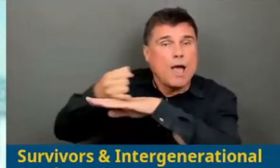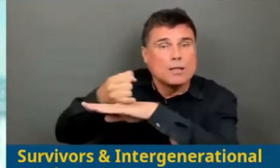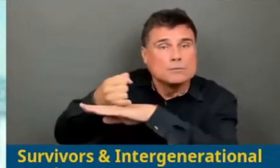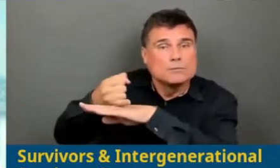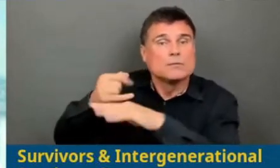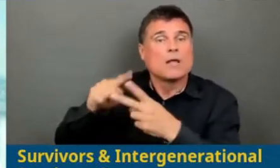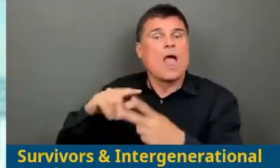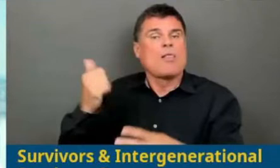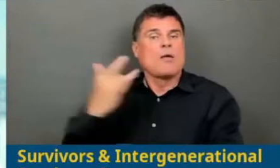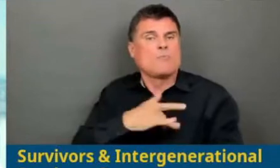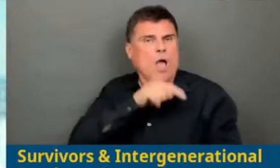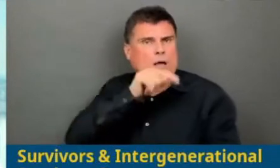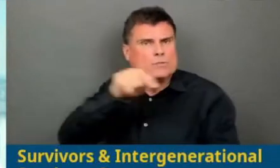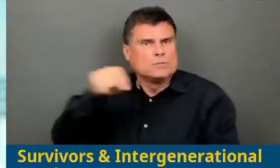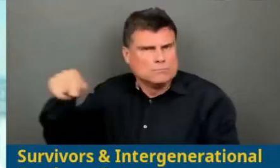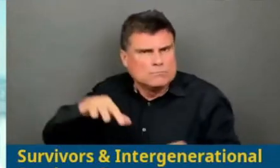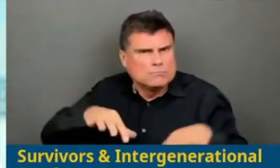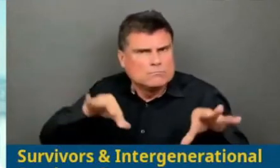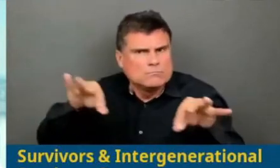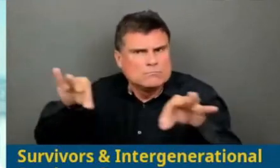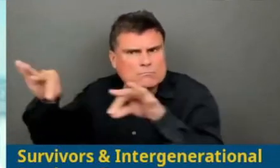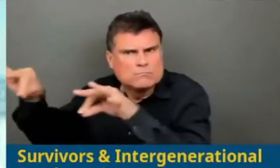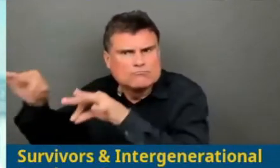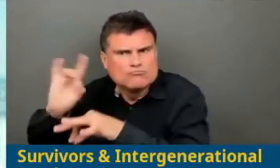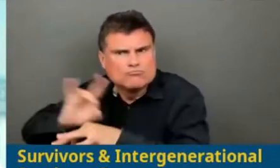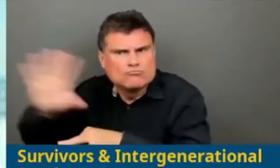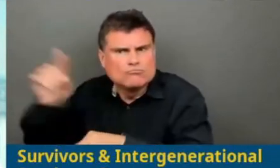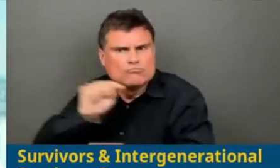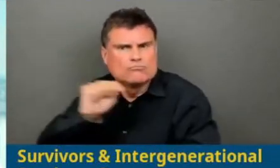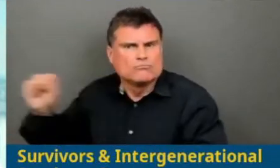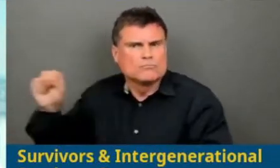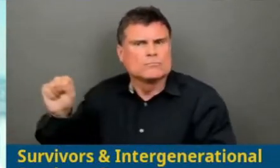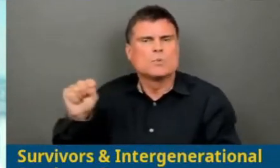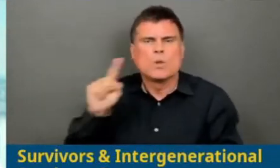well. And there are surely more findings that will emerge.